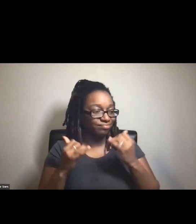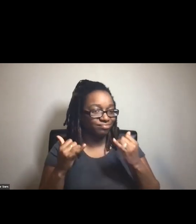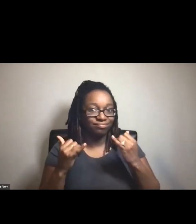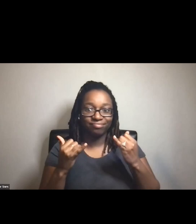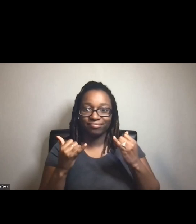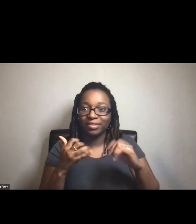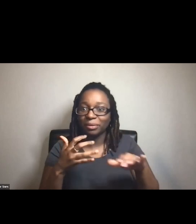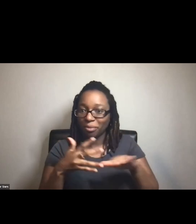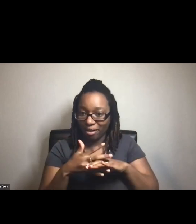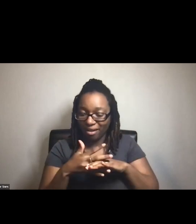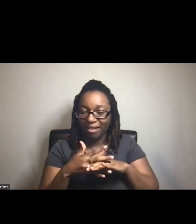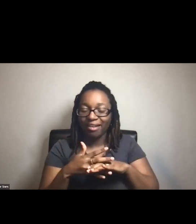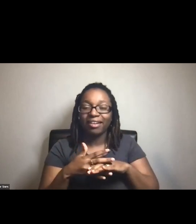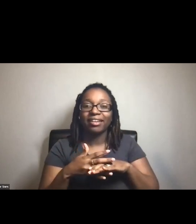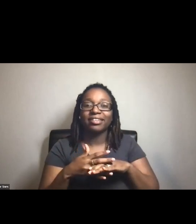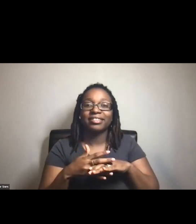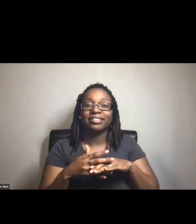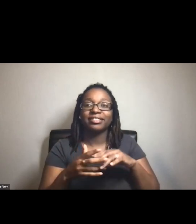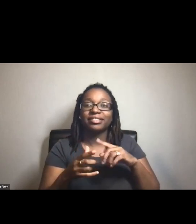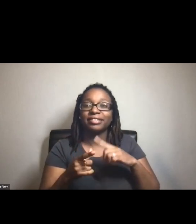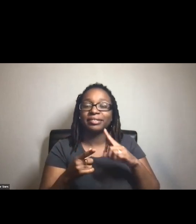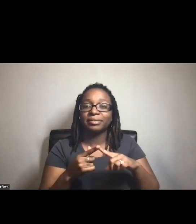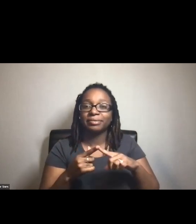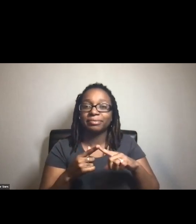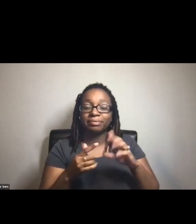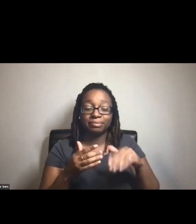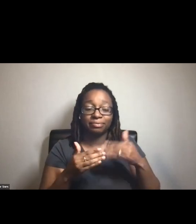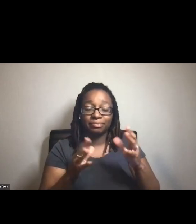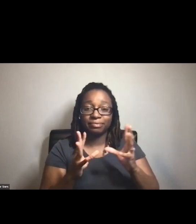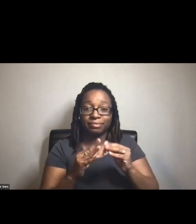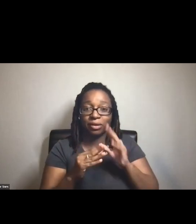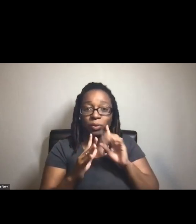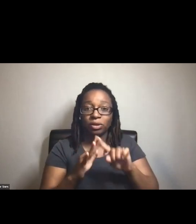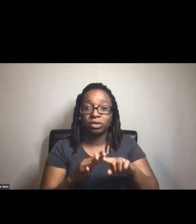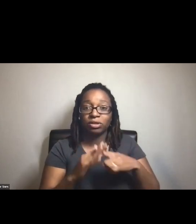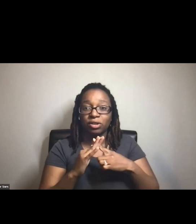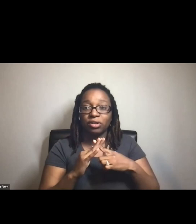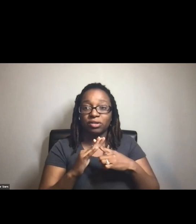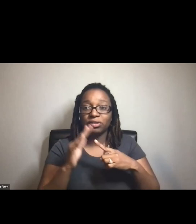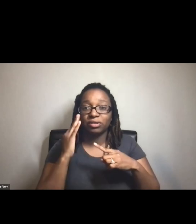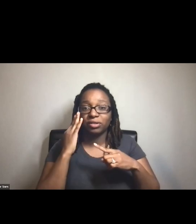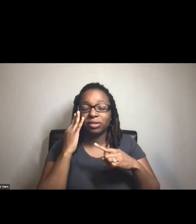there is a break. And then the next session will start at